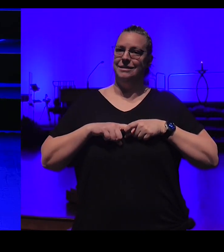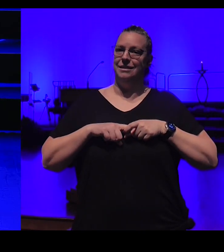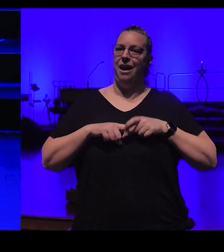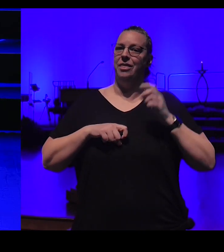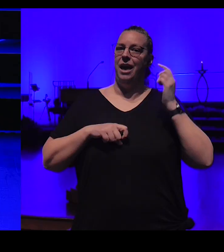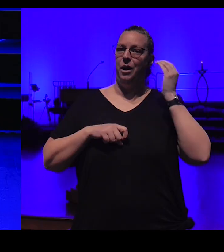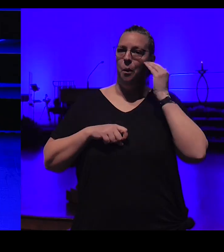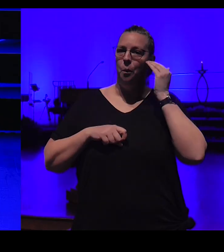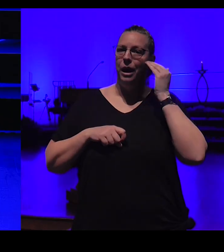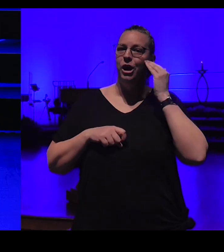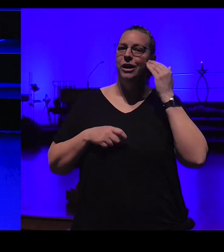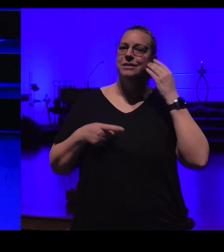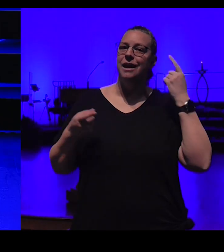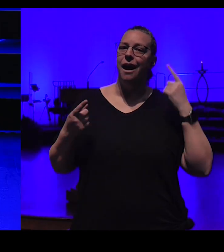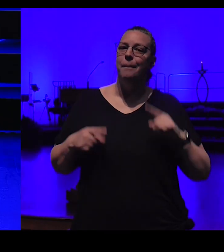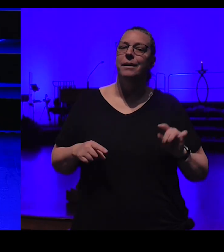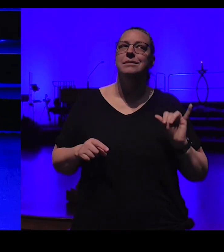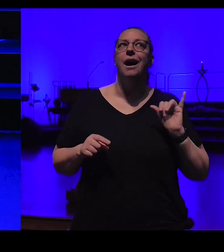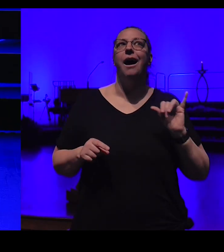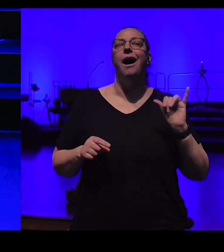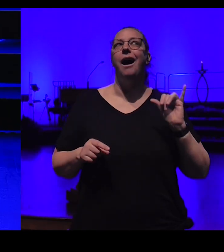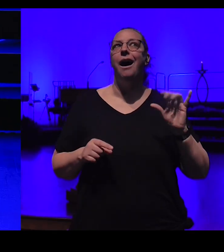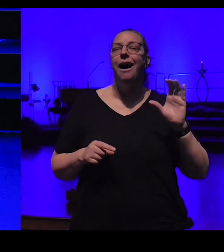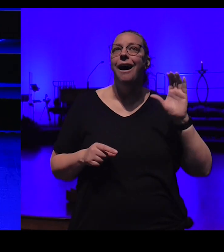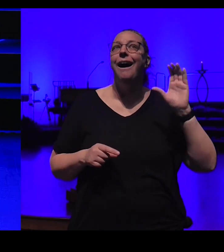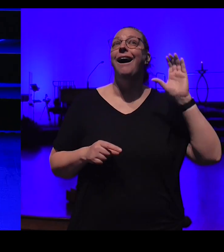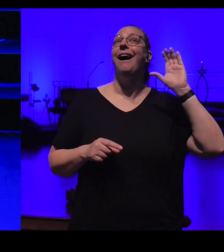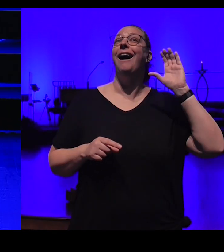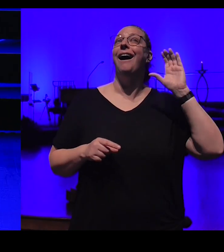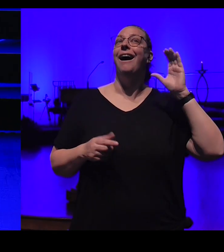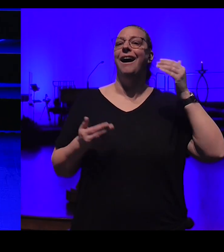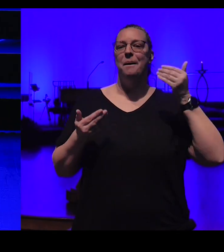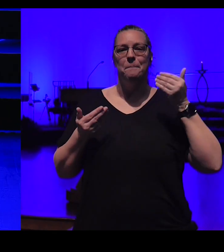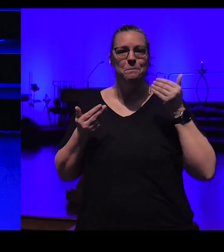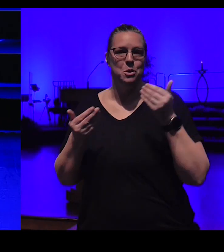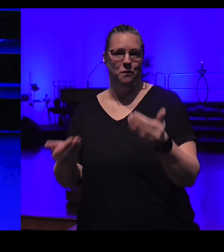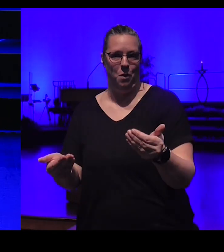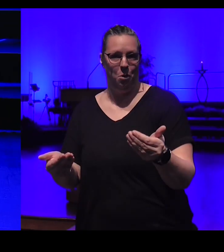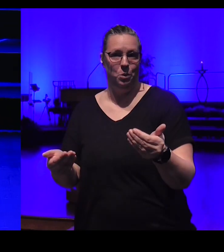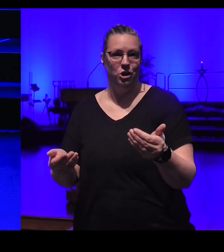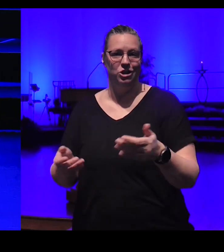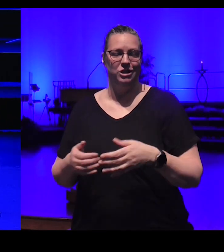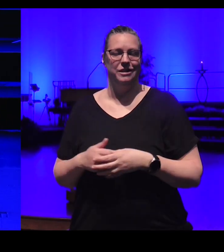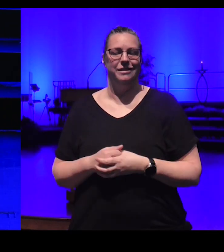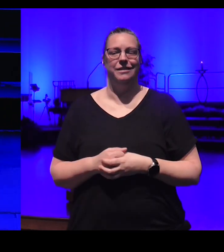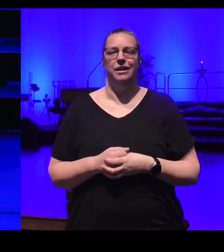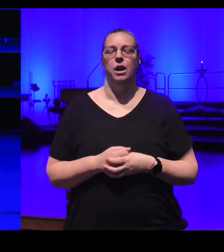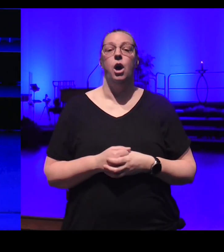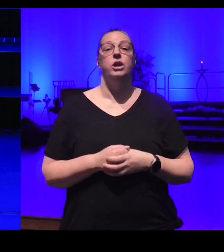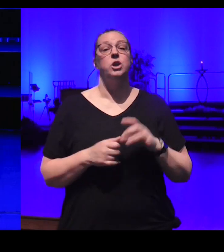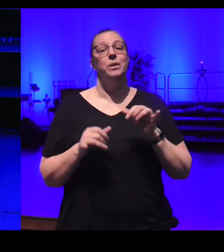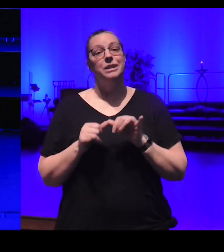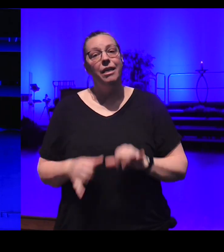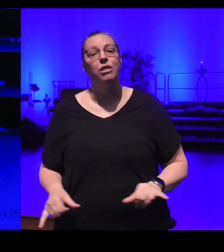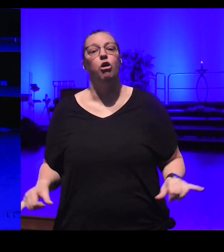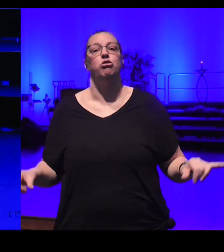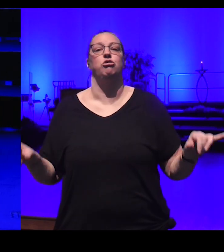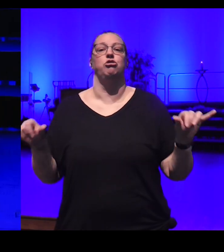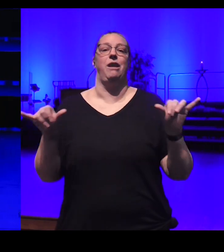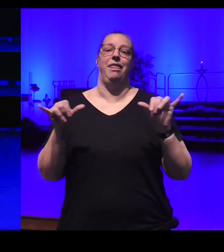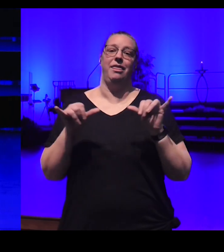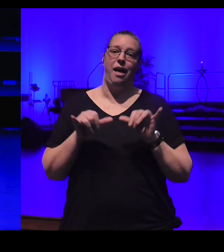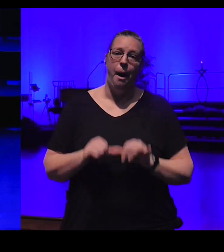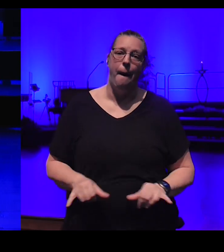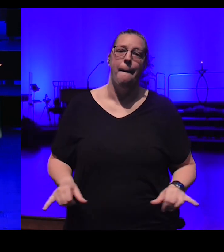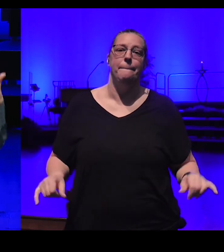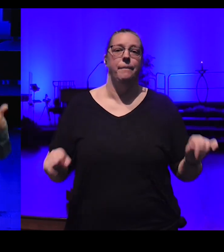blossom and move forth. And finally, in this rhythm of ascending and descending,